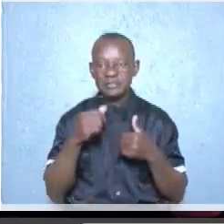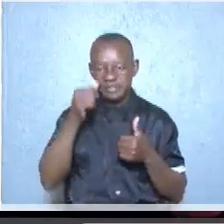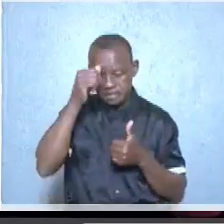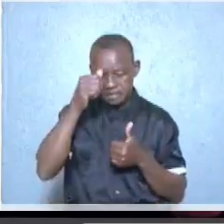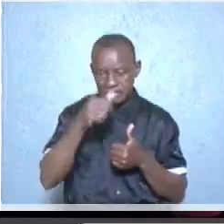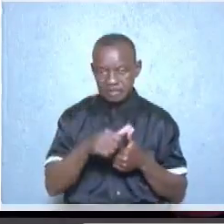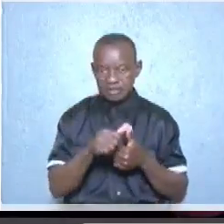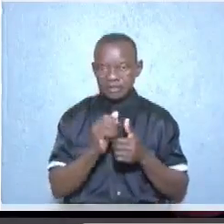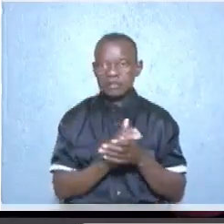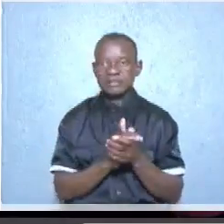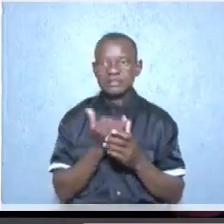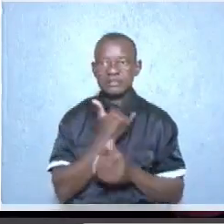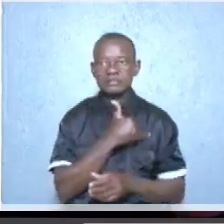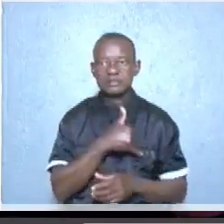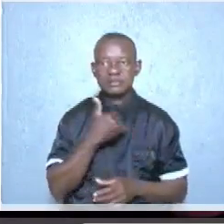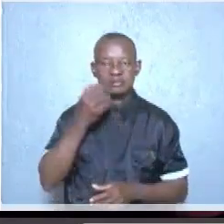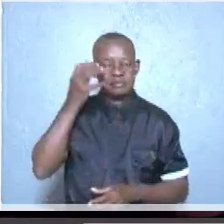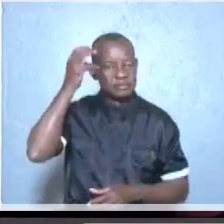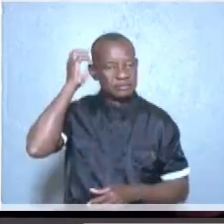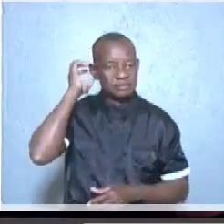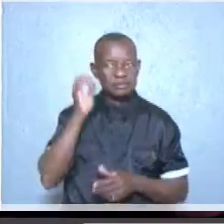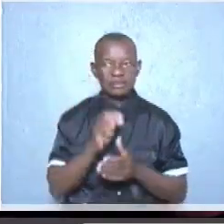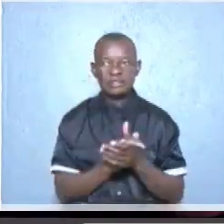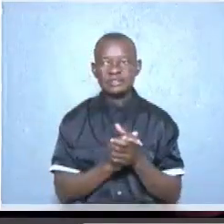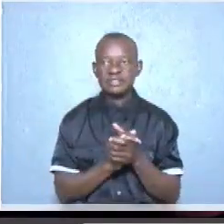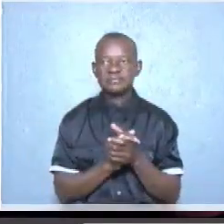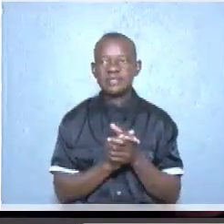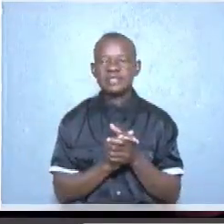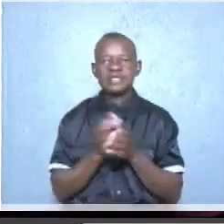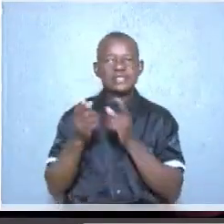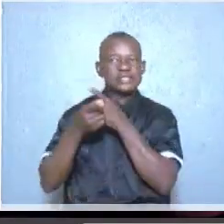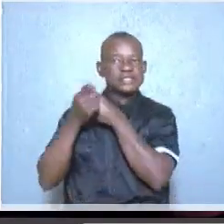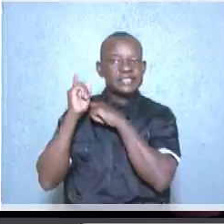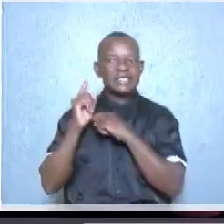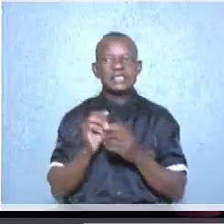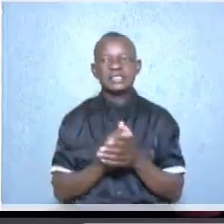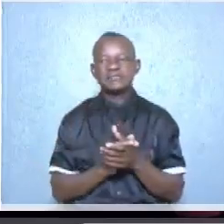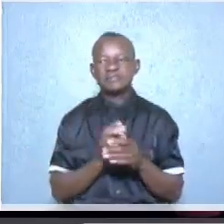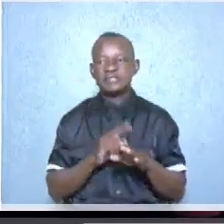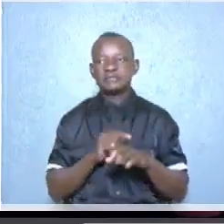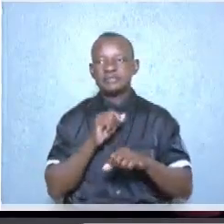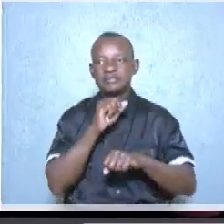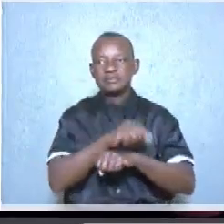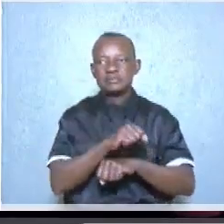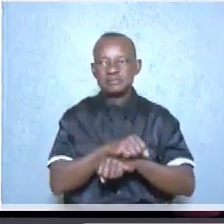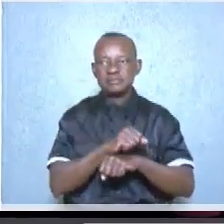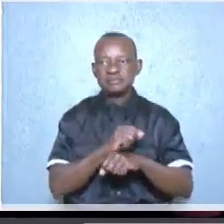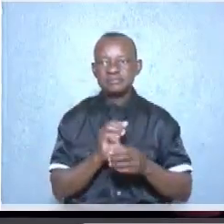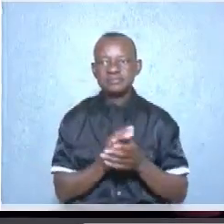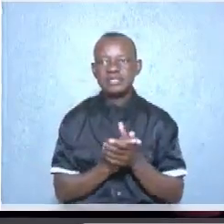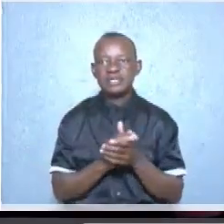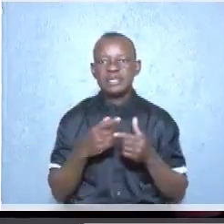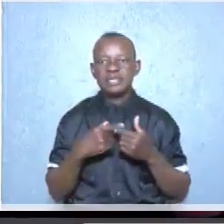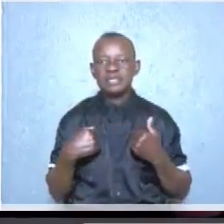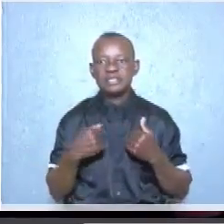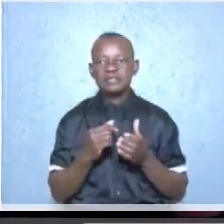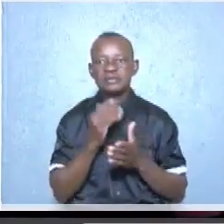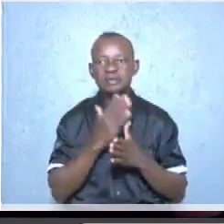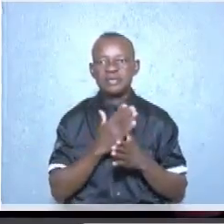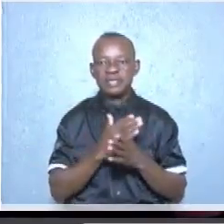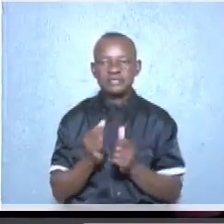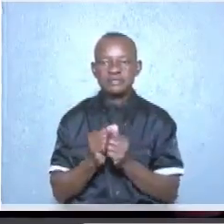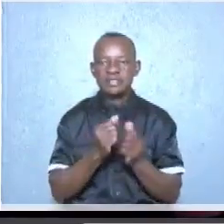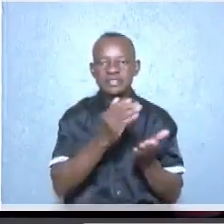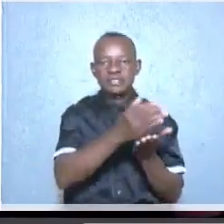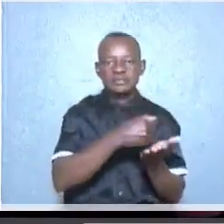started on him leaving for exile, where he had to collect the money. And the second journey of it is